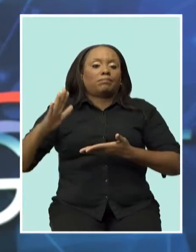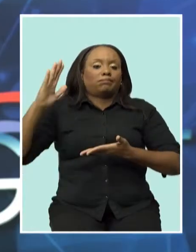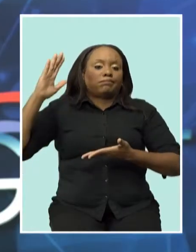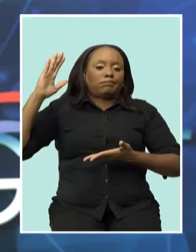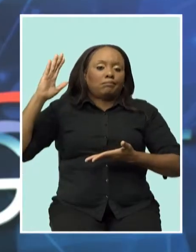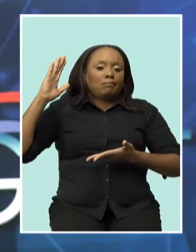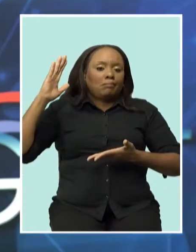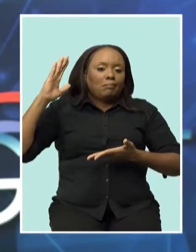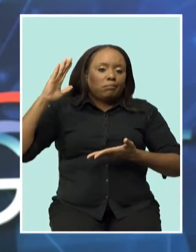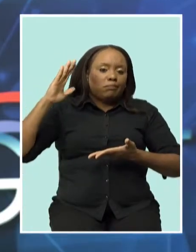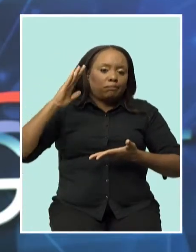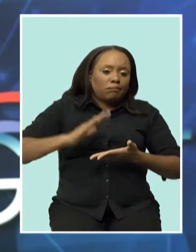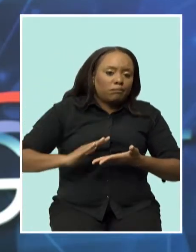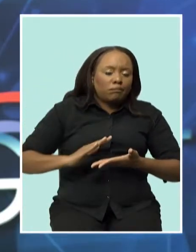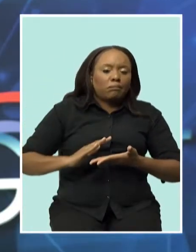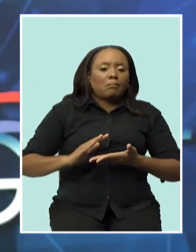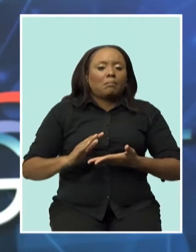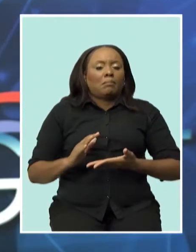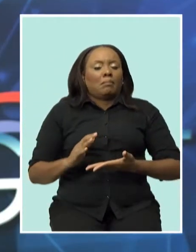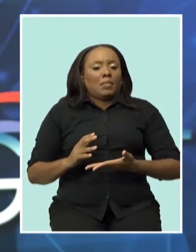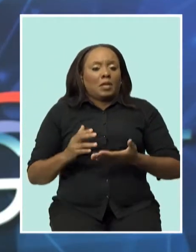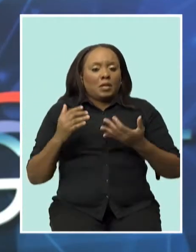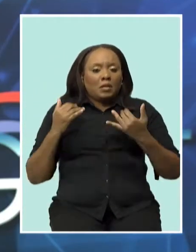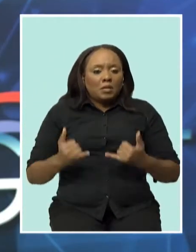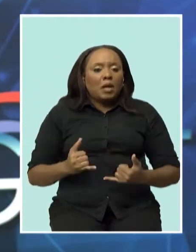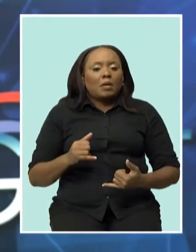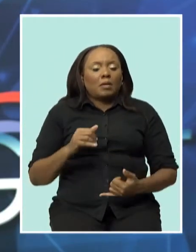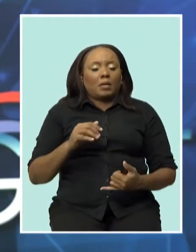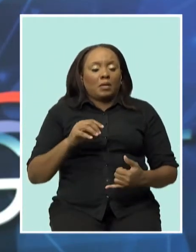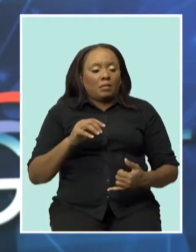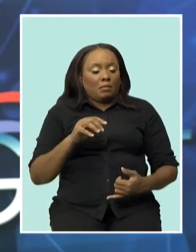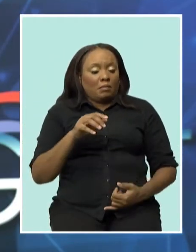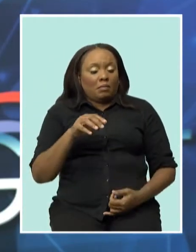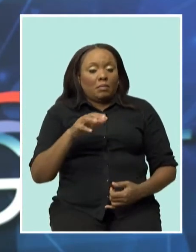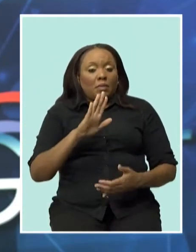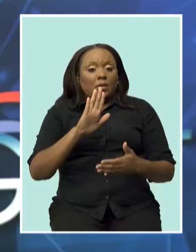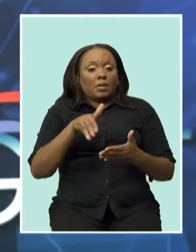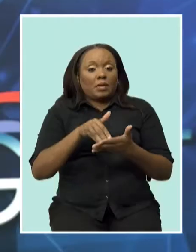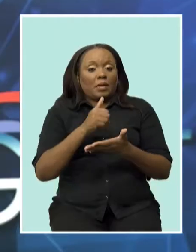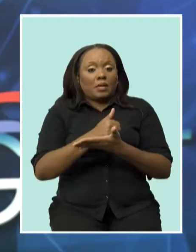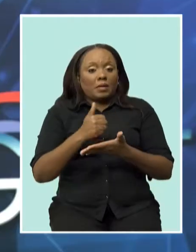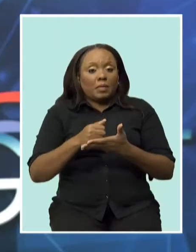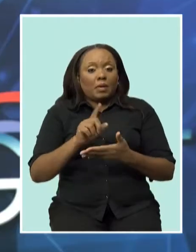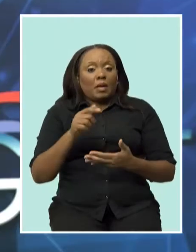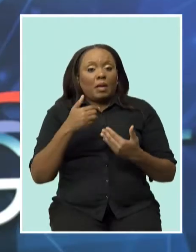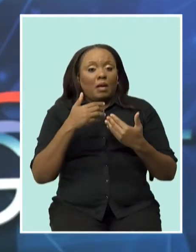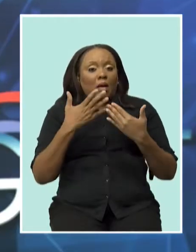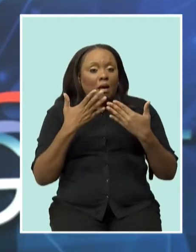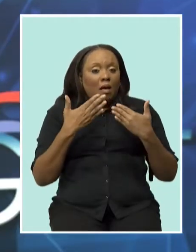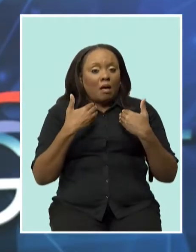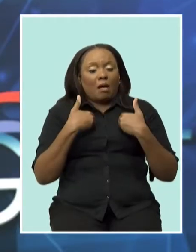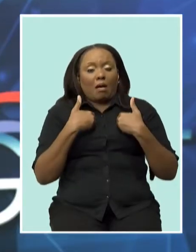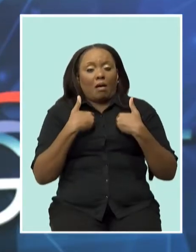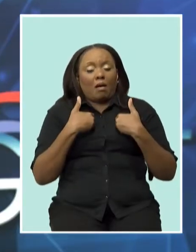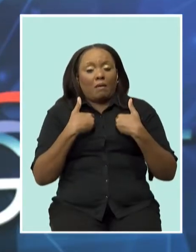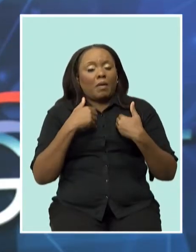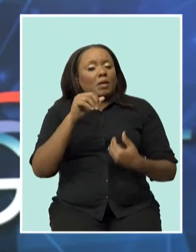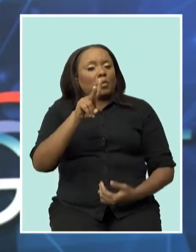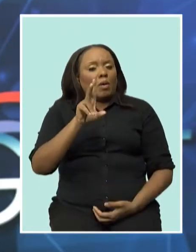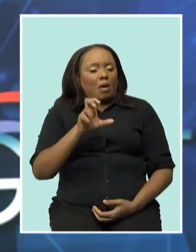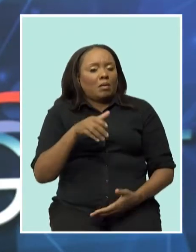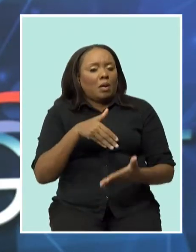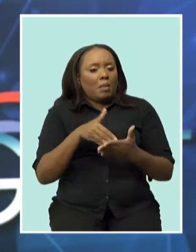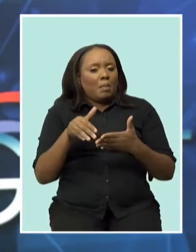initial $200 million bond issuance, with now about $10 million still not yet subscribed. He is